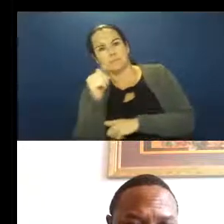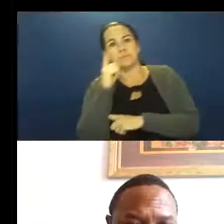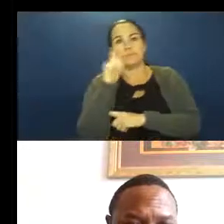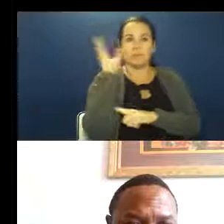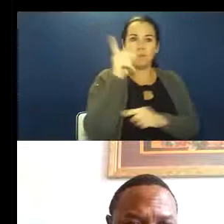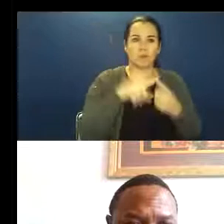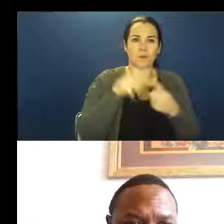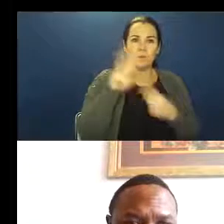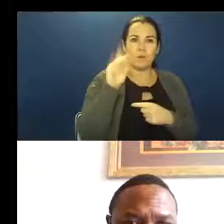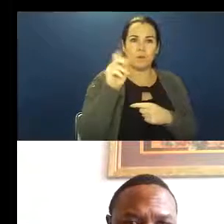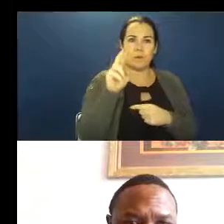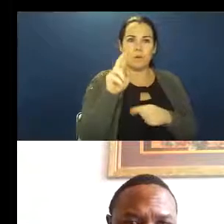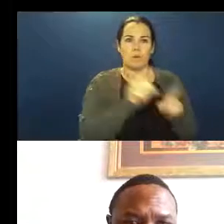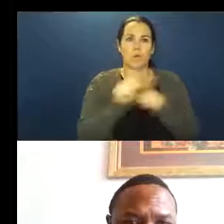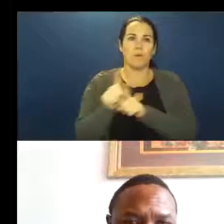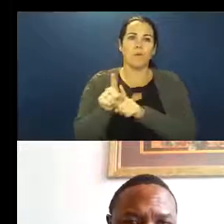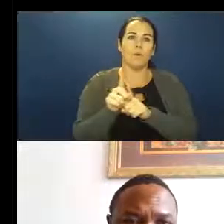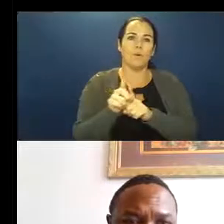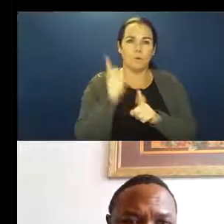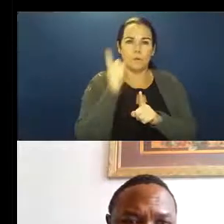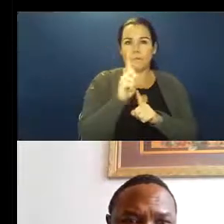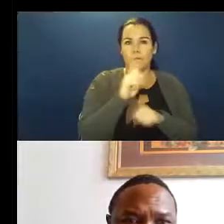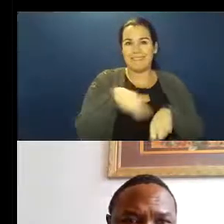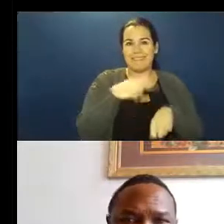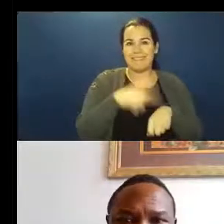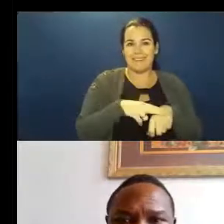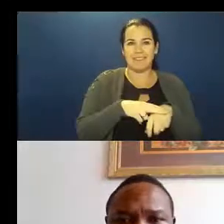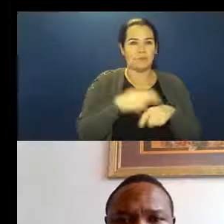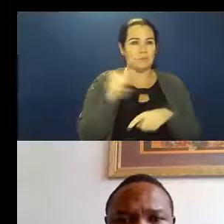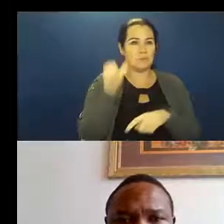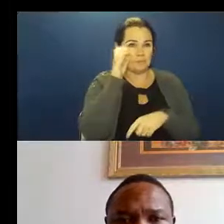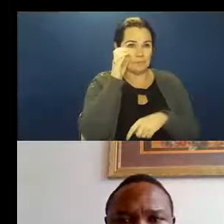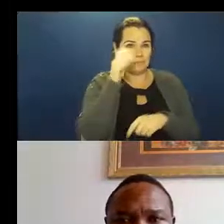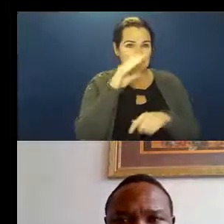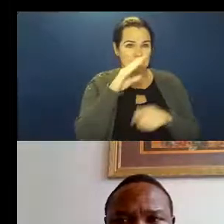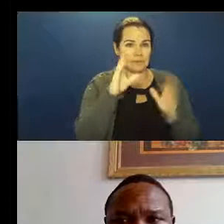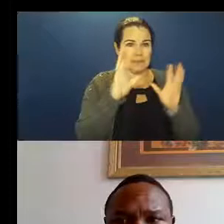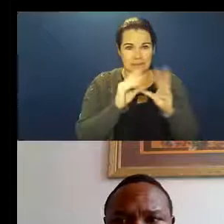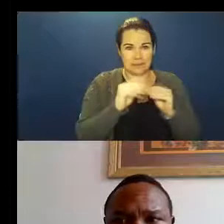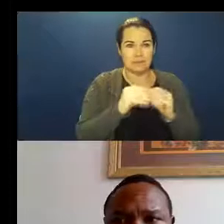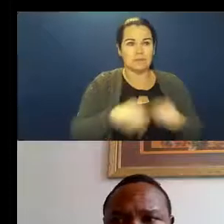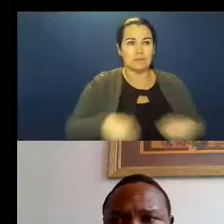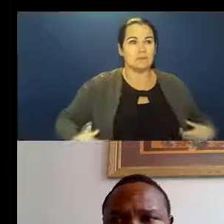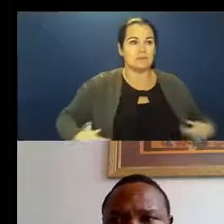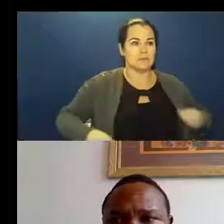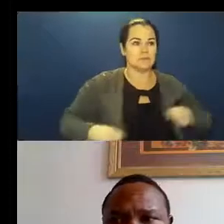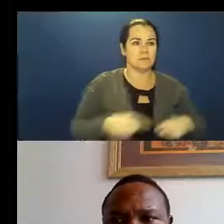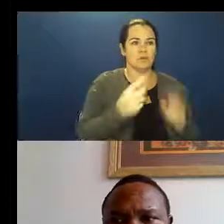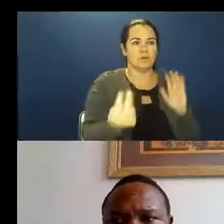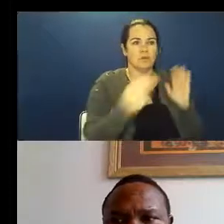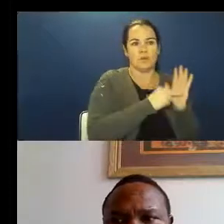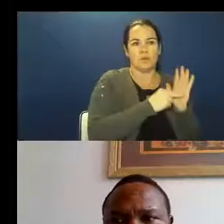to the national listen with the national listening session. It was very informative. You could go on to our